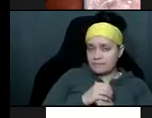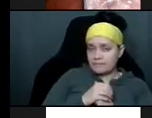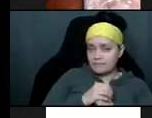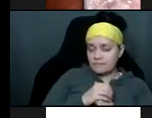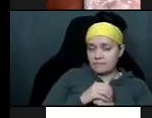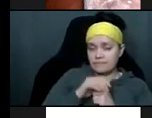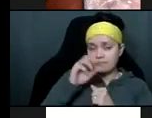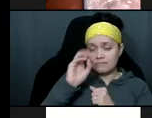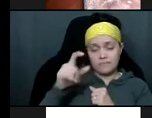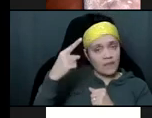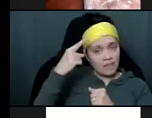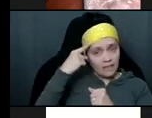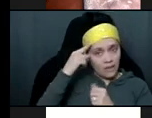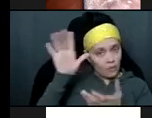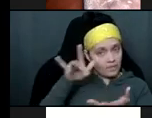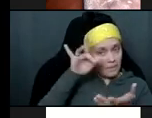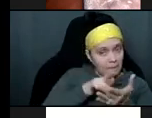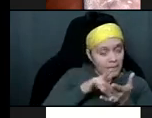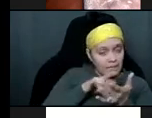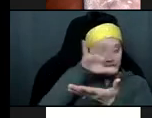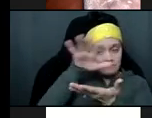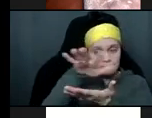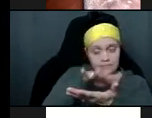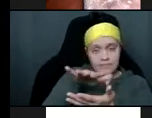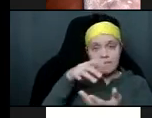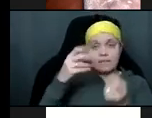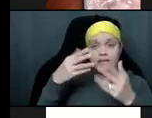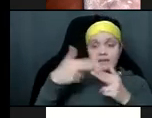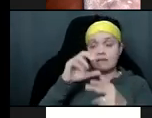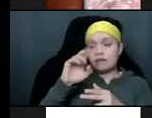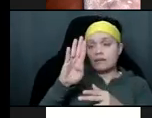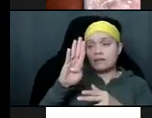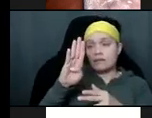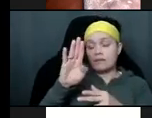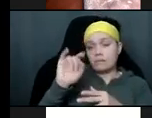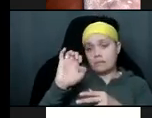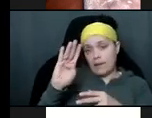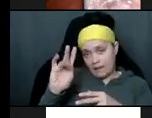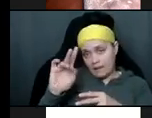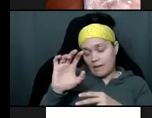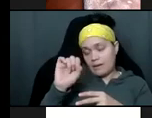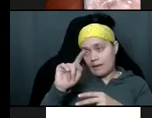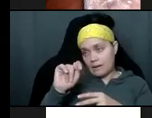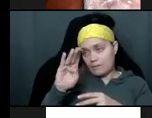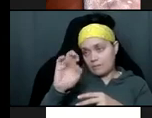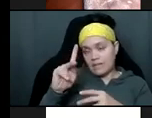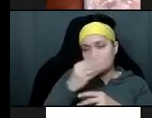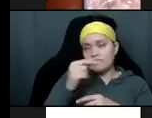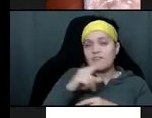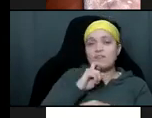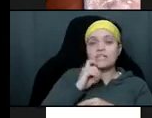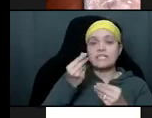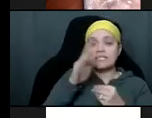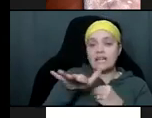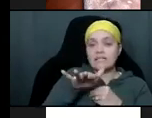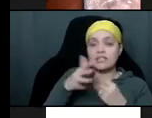Well, let's think, what is in between? A lot of it we call the outback. There's several desert areas. There's other areas that maybe